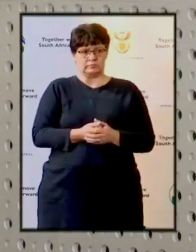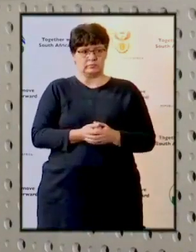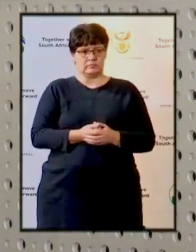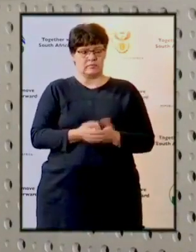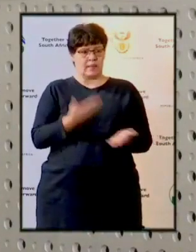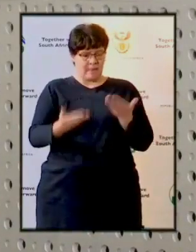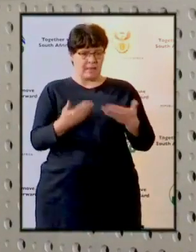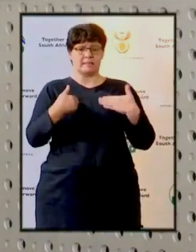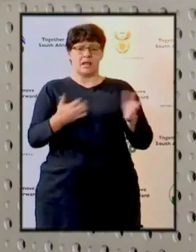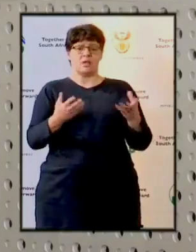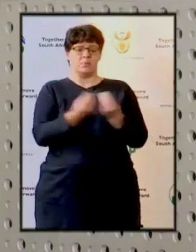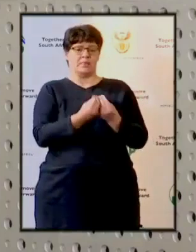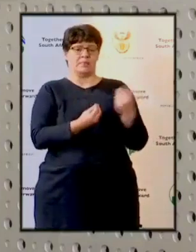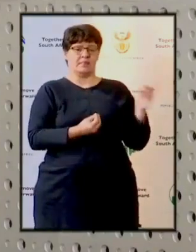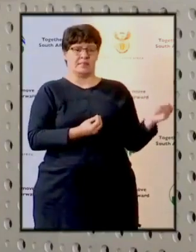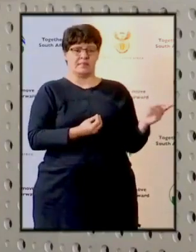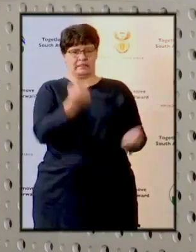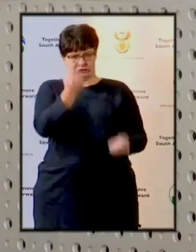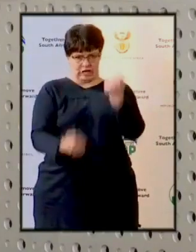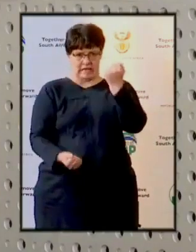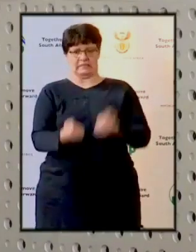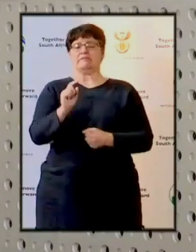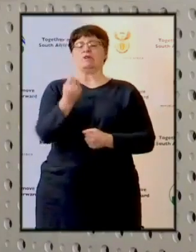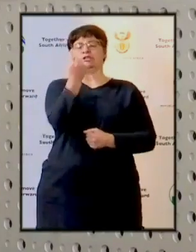Maybe let's start with Justice